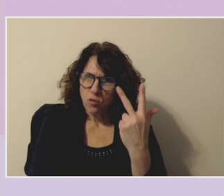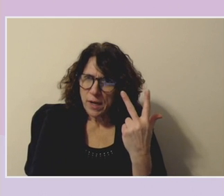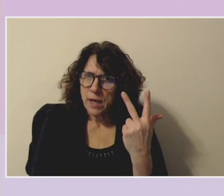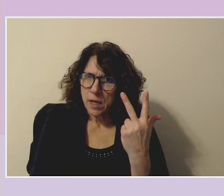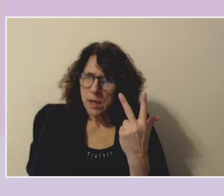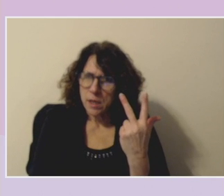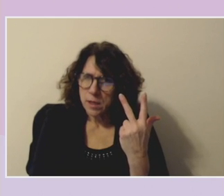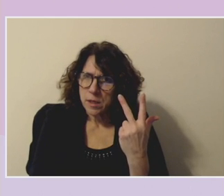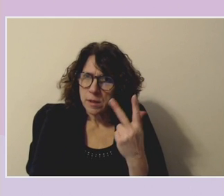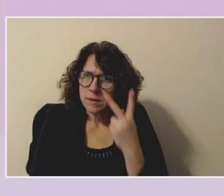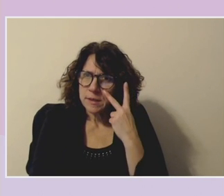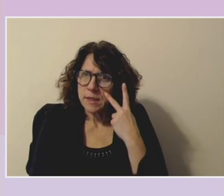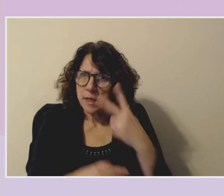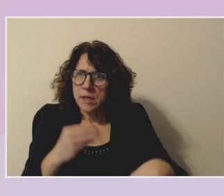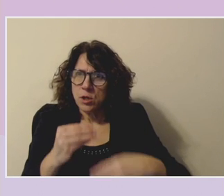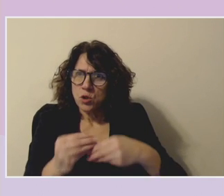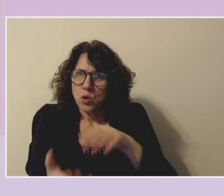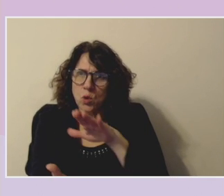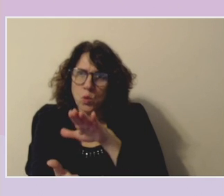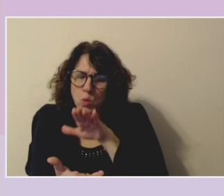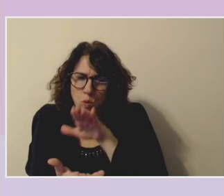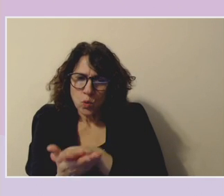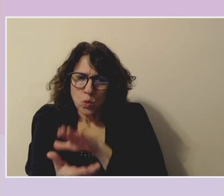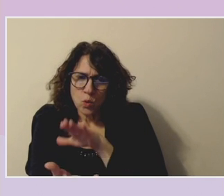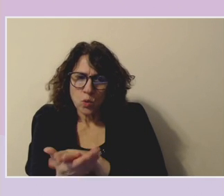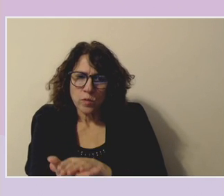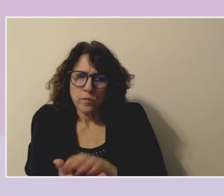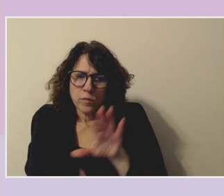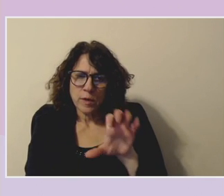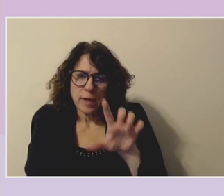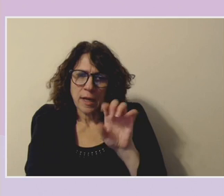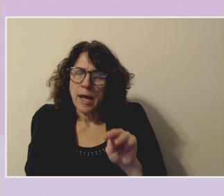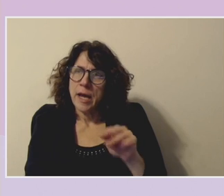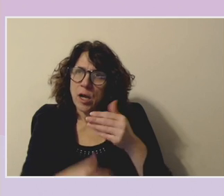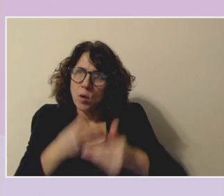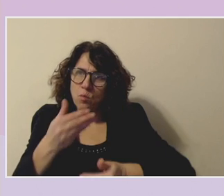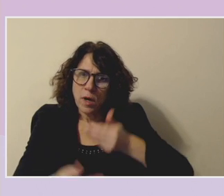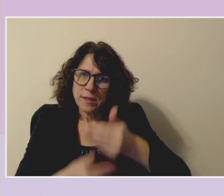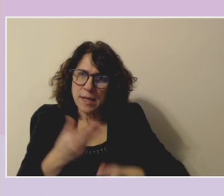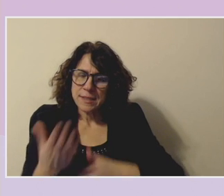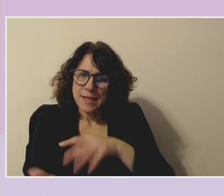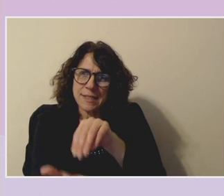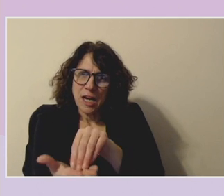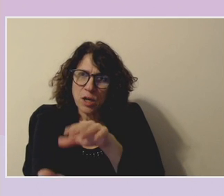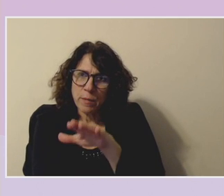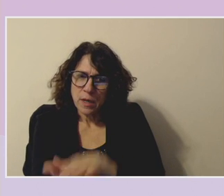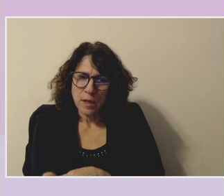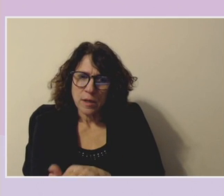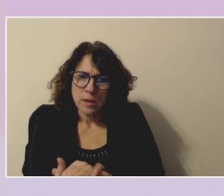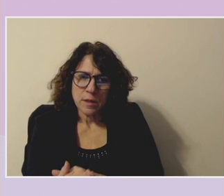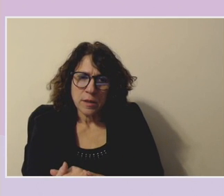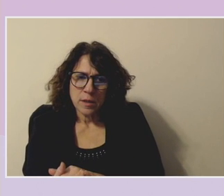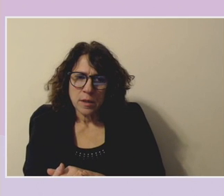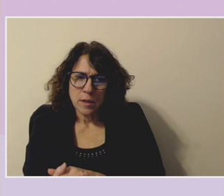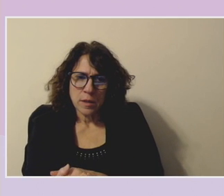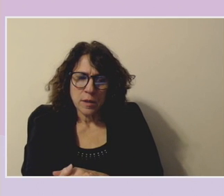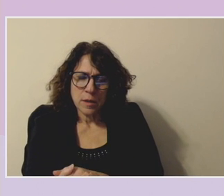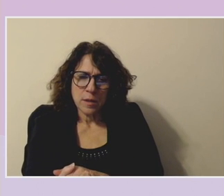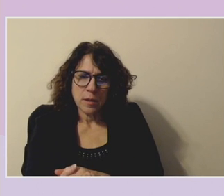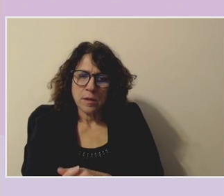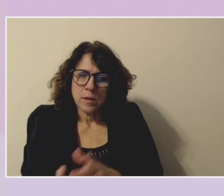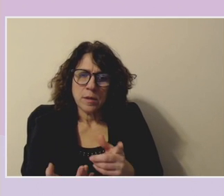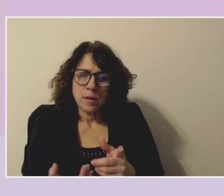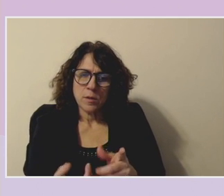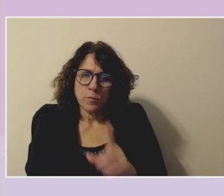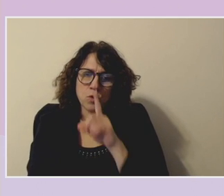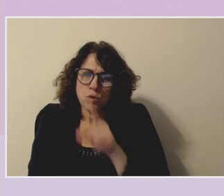additional schools start the claiming process. They've been doing the documentation and we audit study, so we ensure